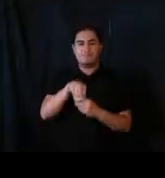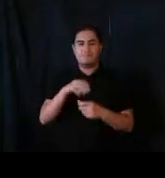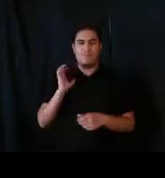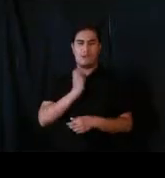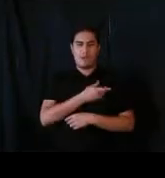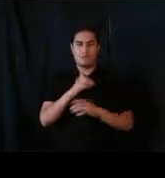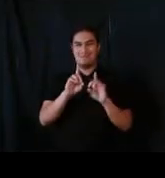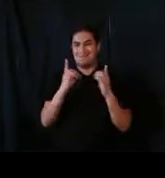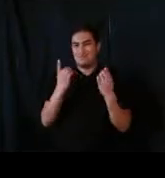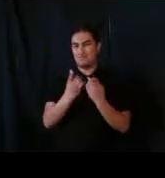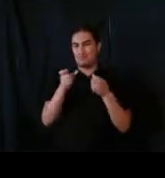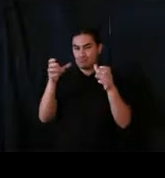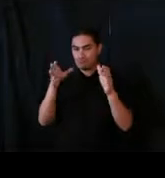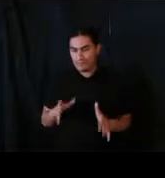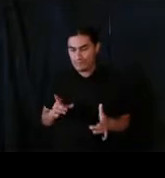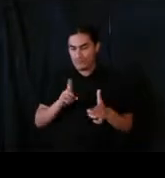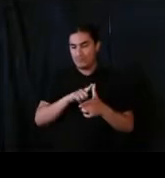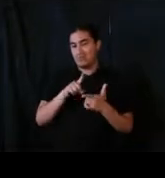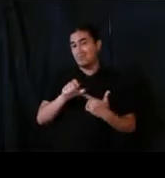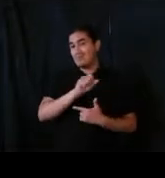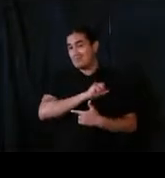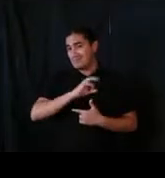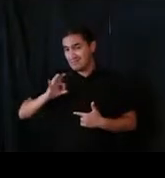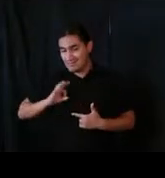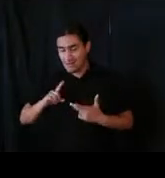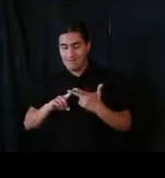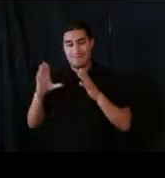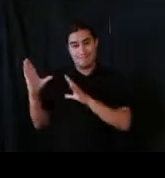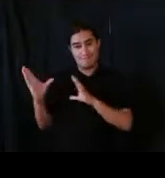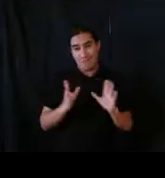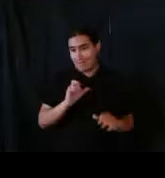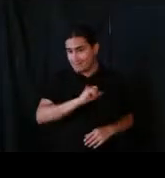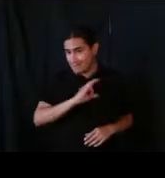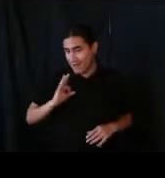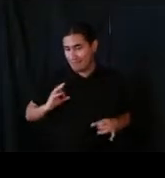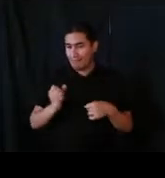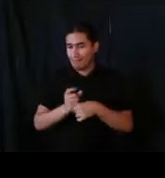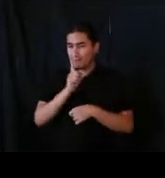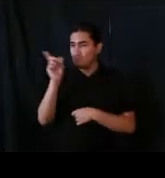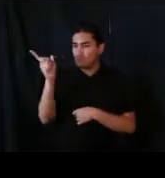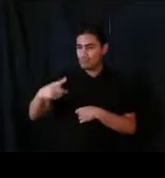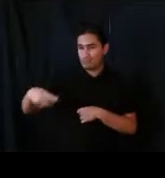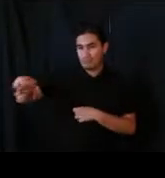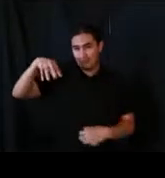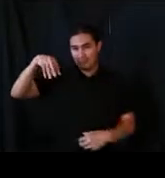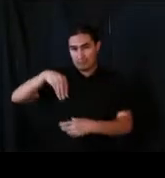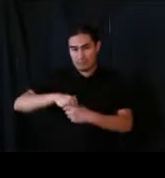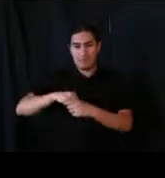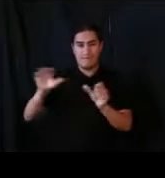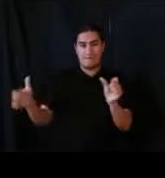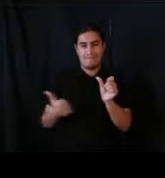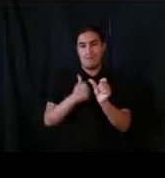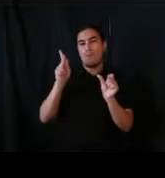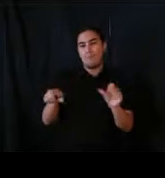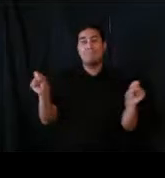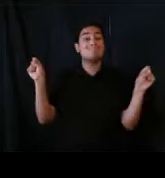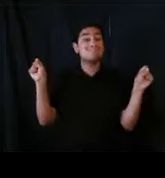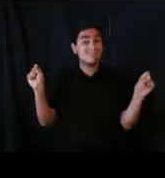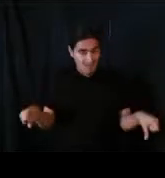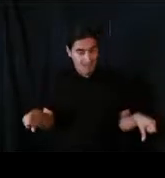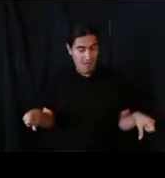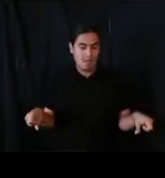directors and district staff district planning staff to make sure they are engaged and that they can follow up and that is